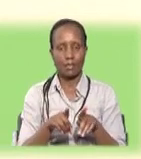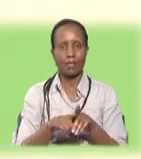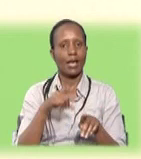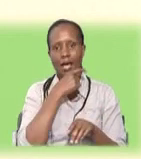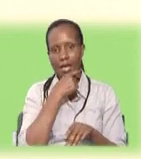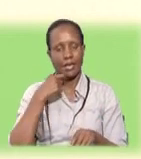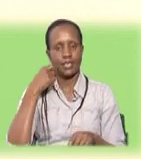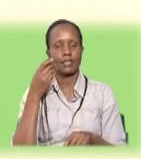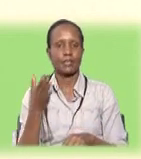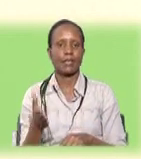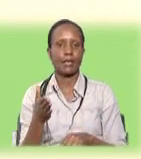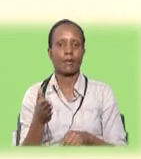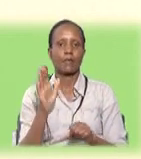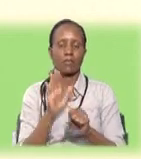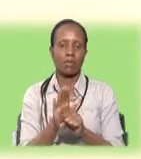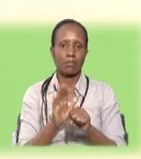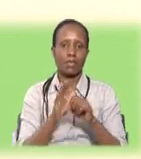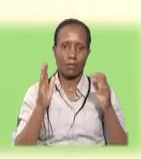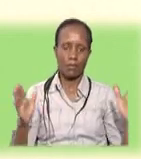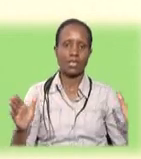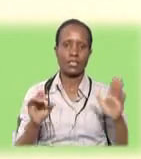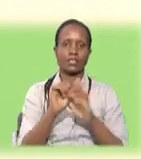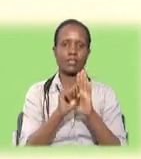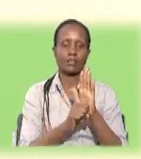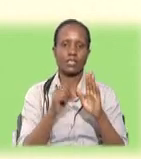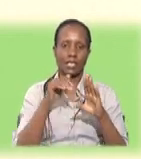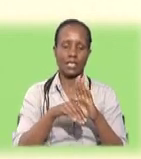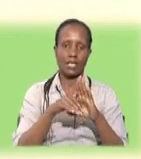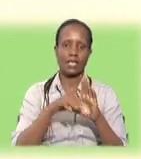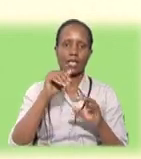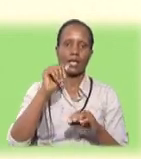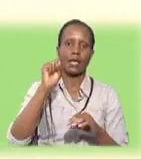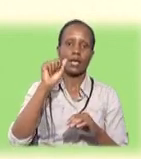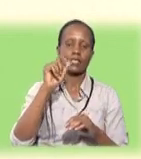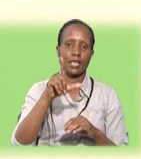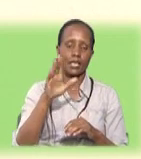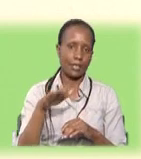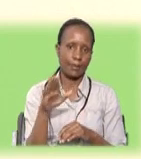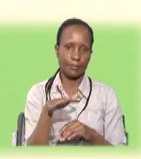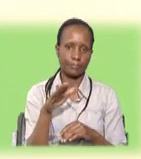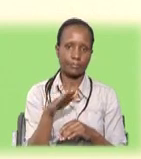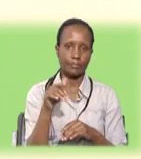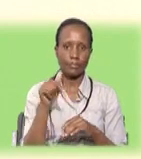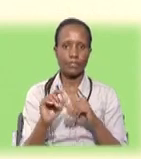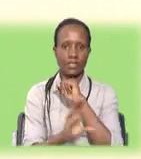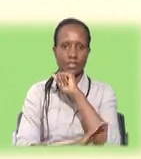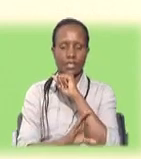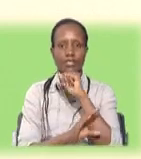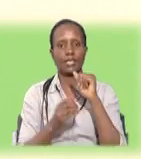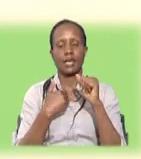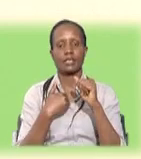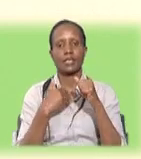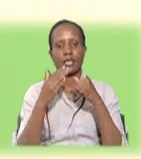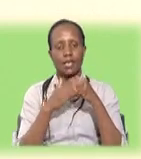ASAL areas. And most of the major schemes are generally in the ASAL areas. This country has